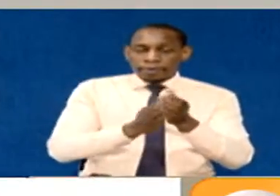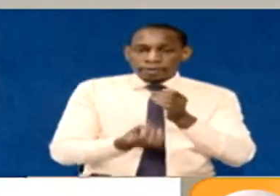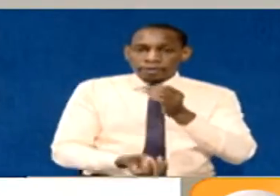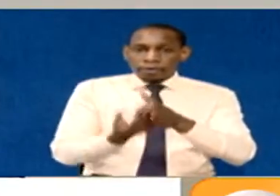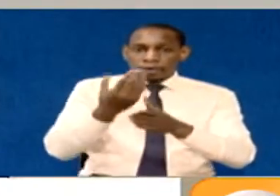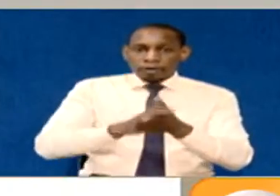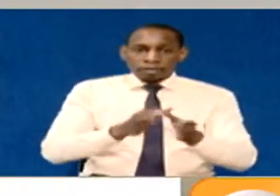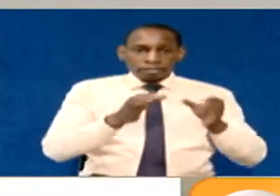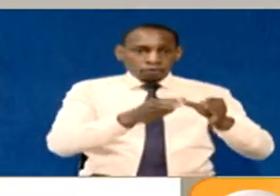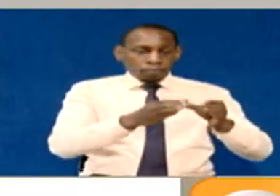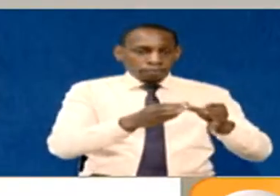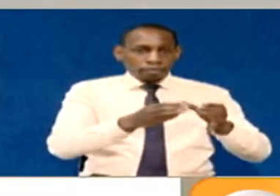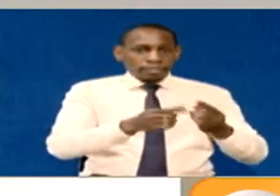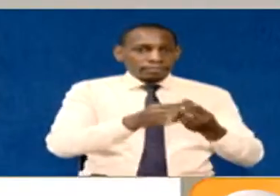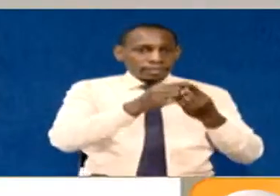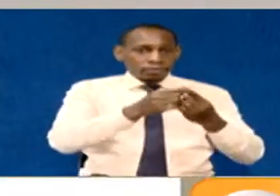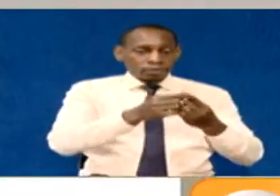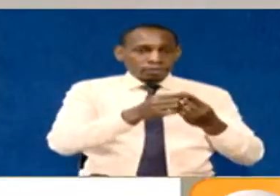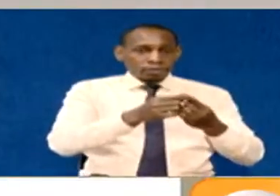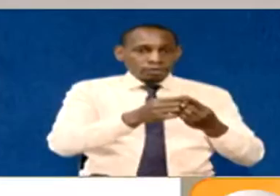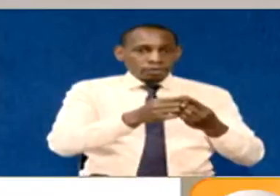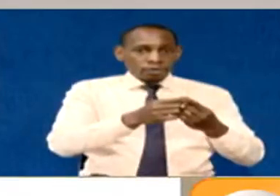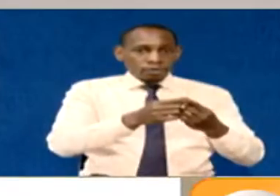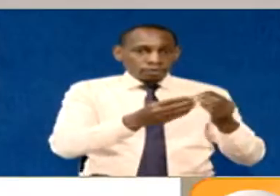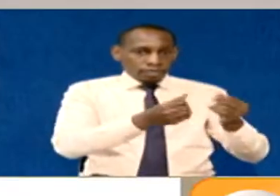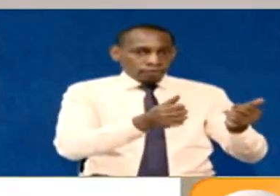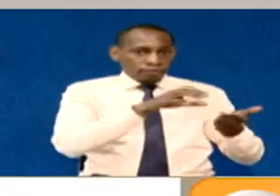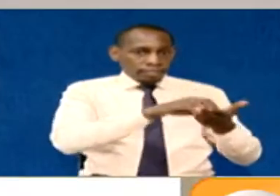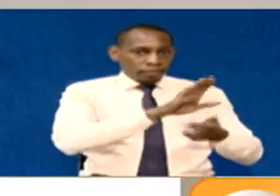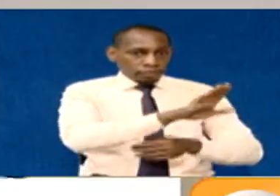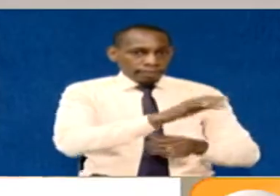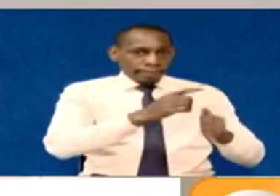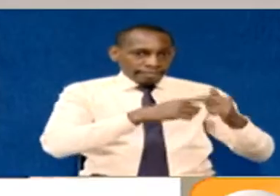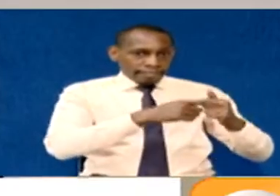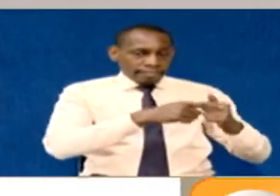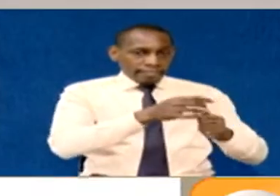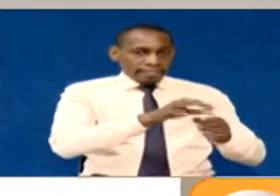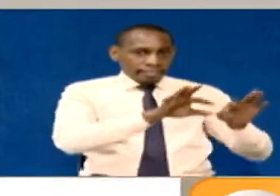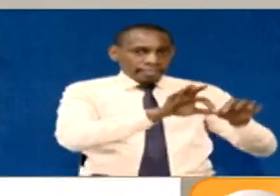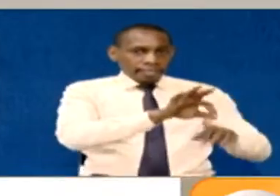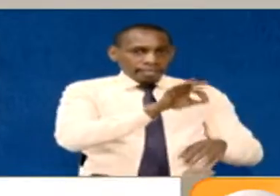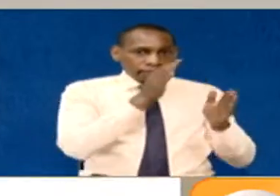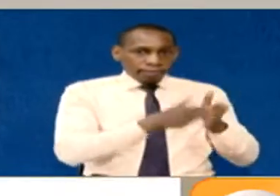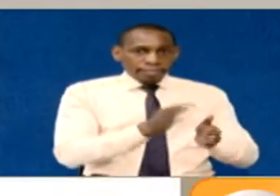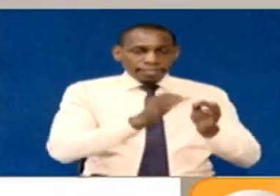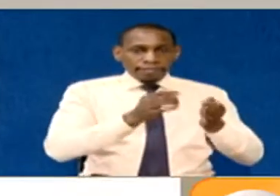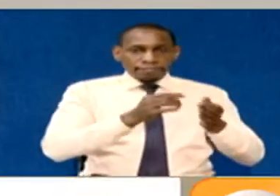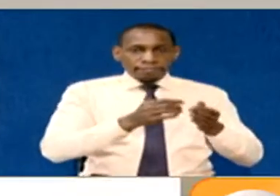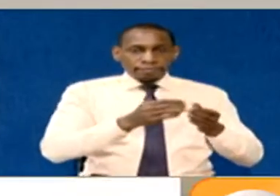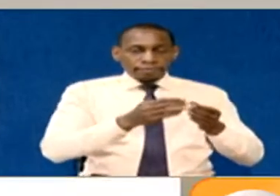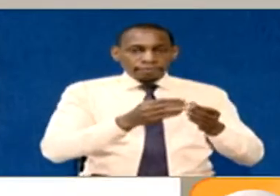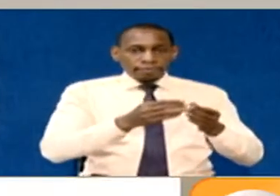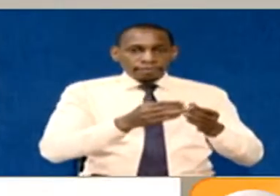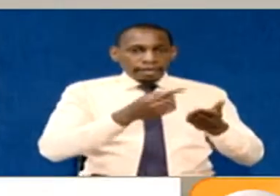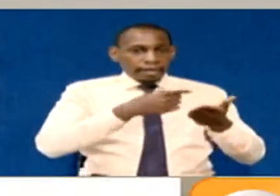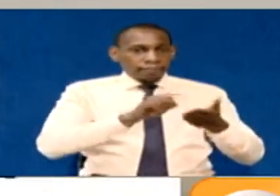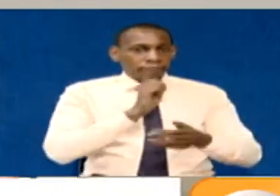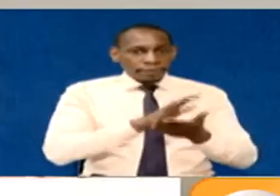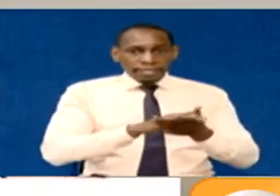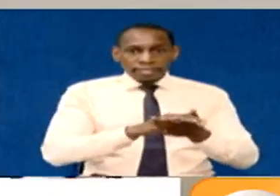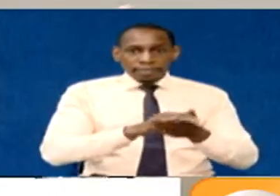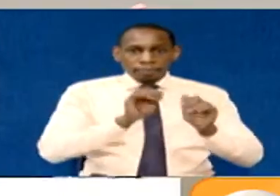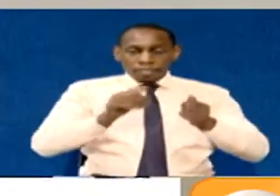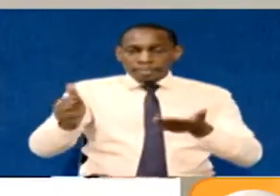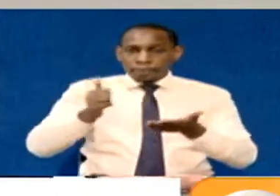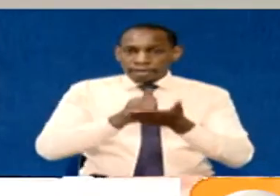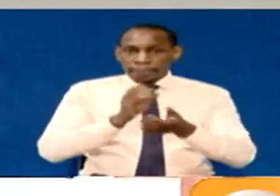establishment of tribunals to clear the six nominees? If they will be cleared, they be appointed. If they are not cleared, then they